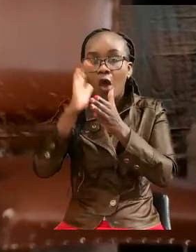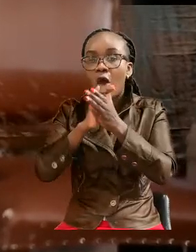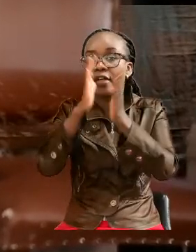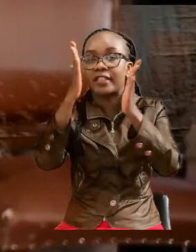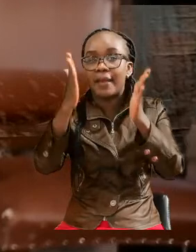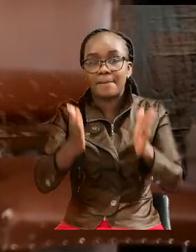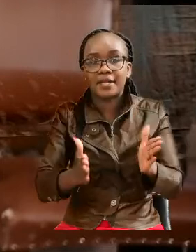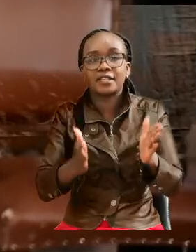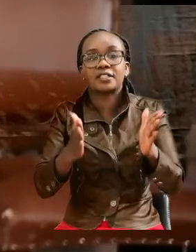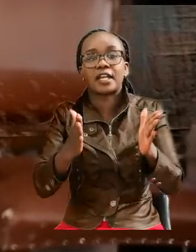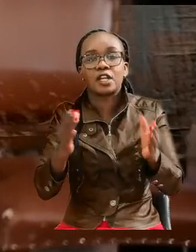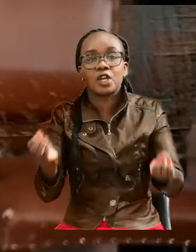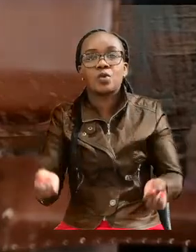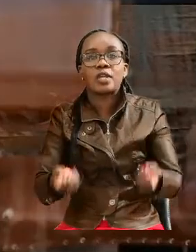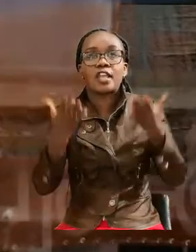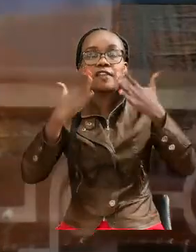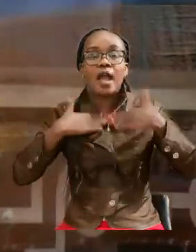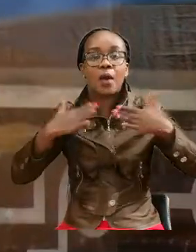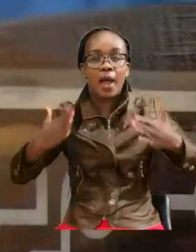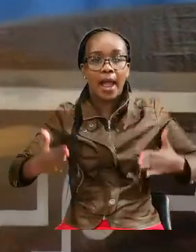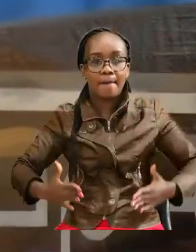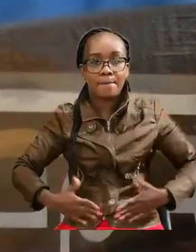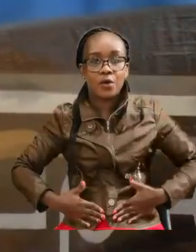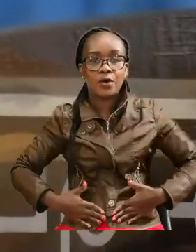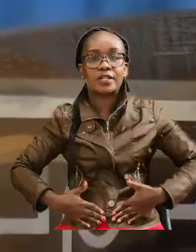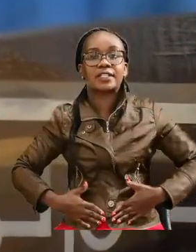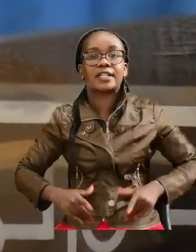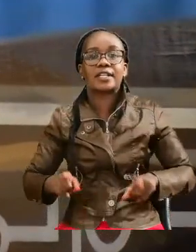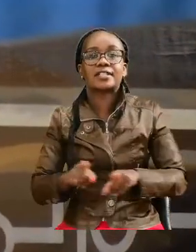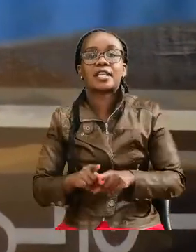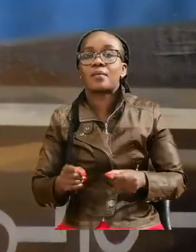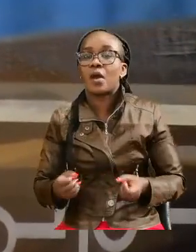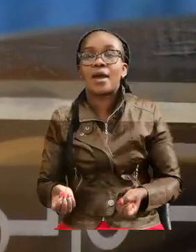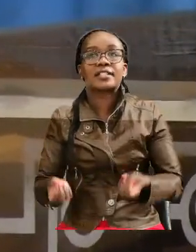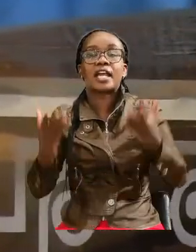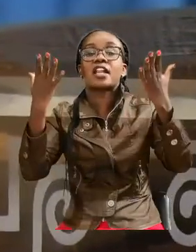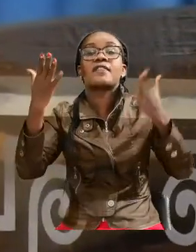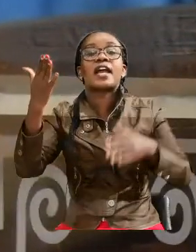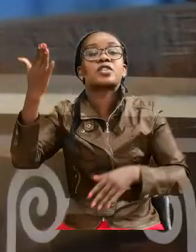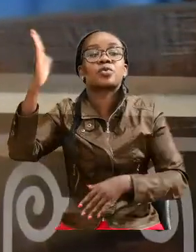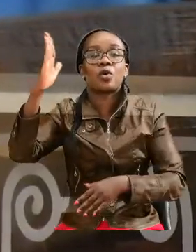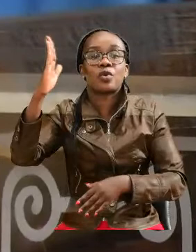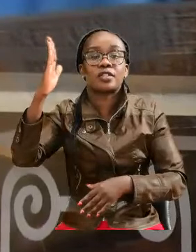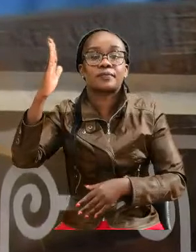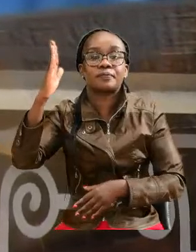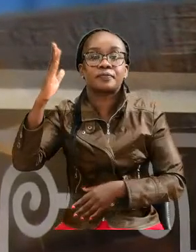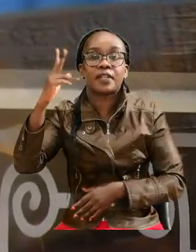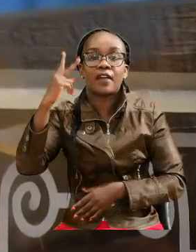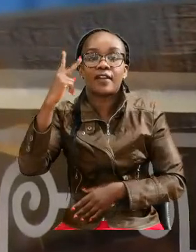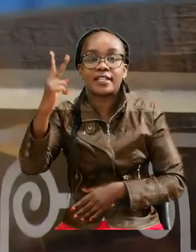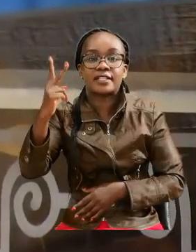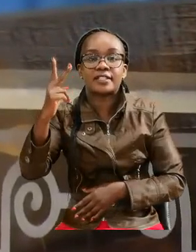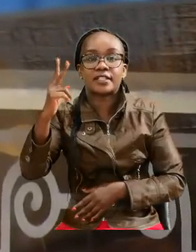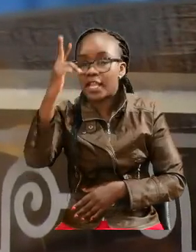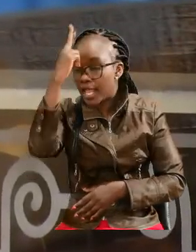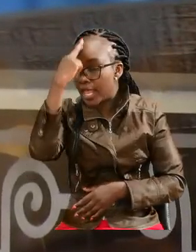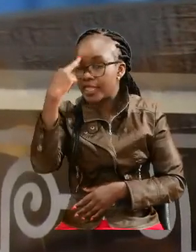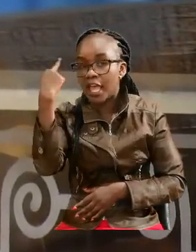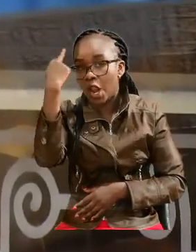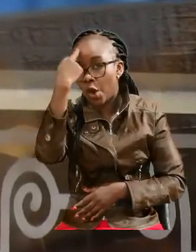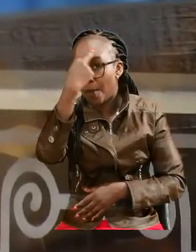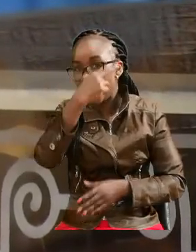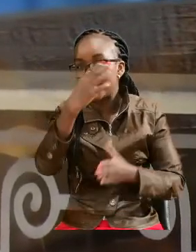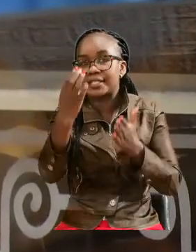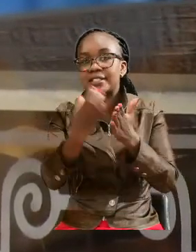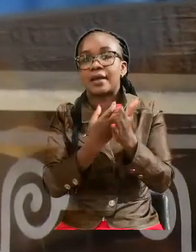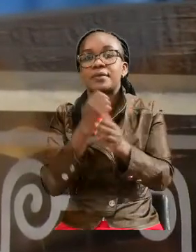Believers are to offer their bodies as living sacrifices to God, as we see in Romans chapter